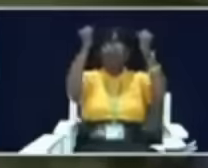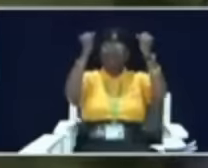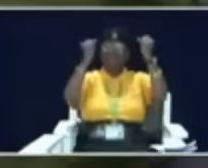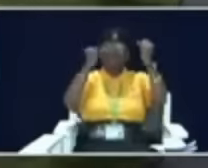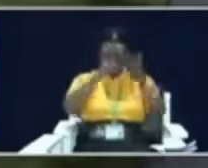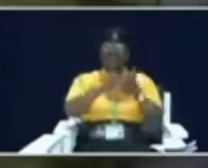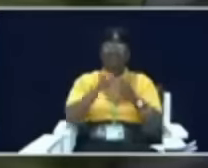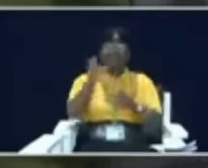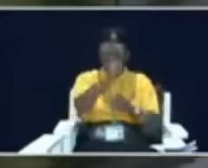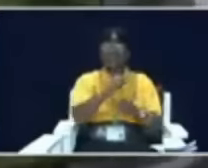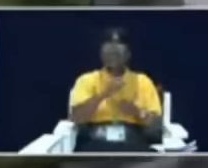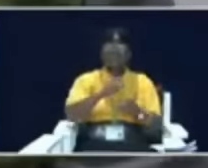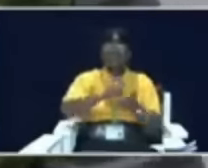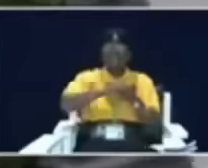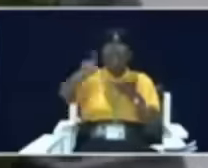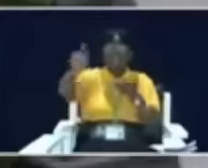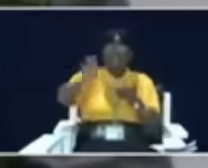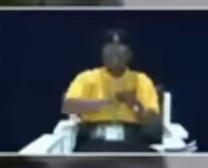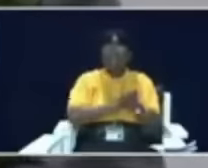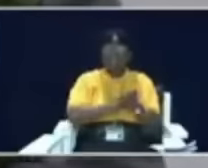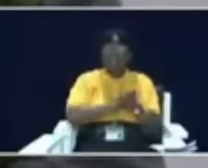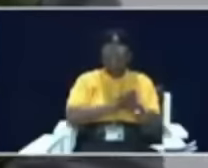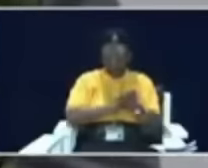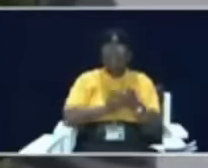It takes divine intervention